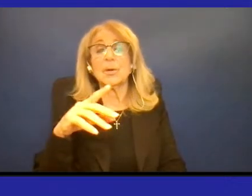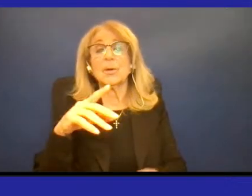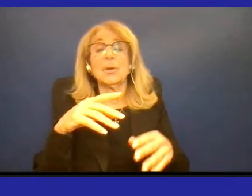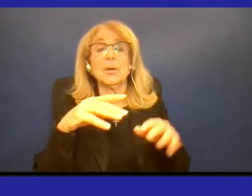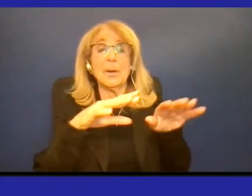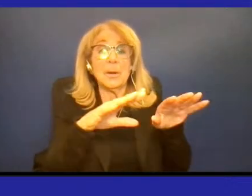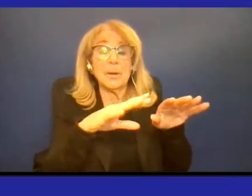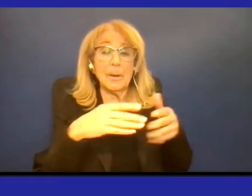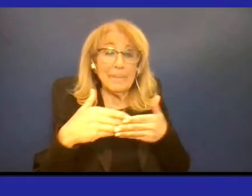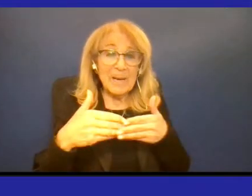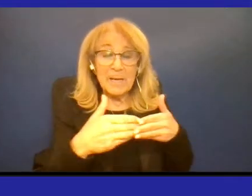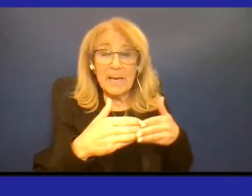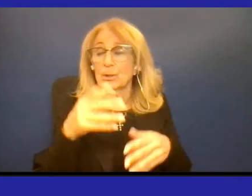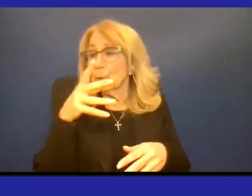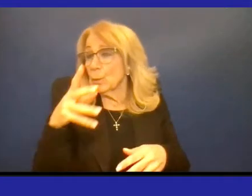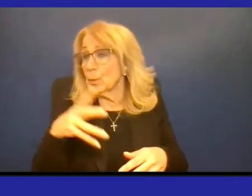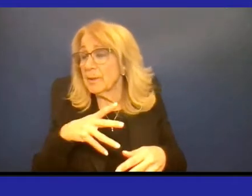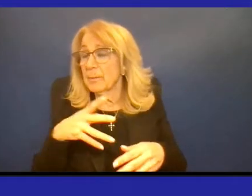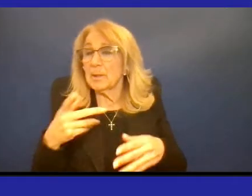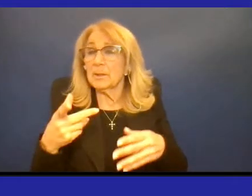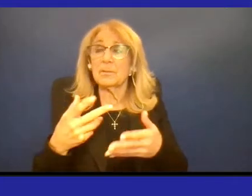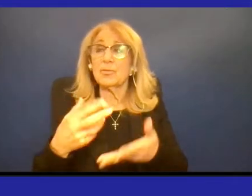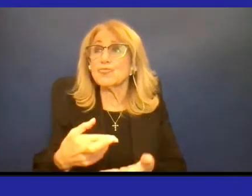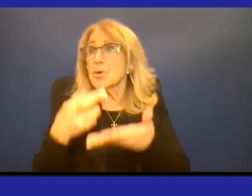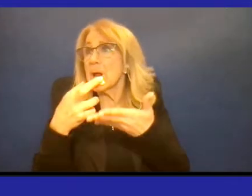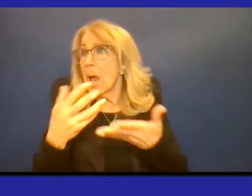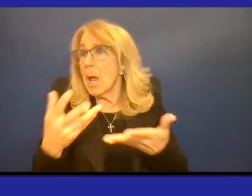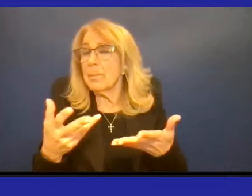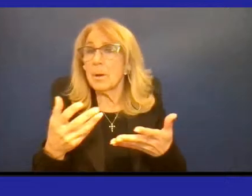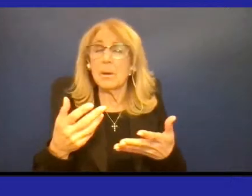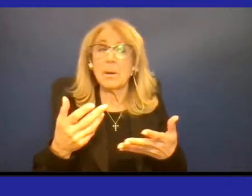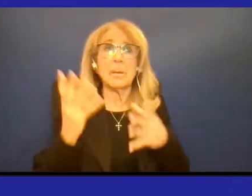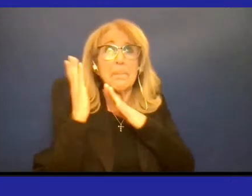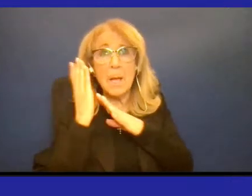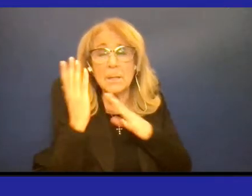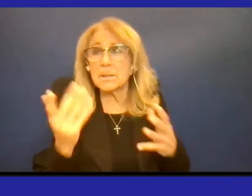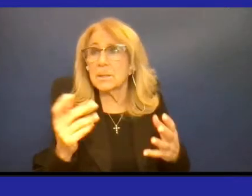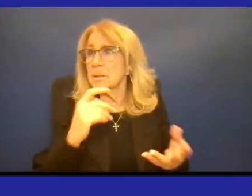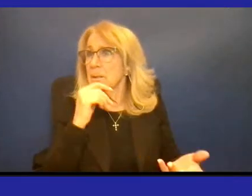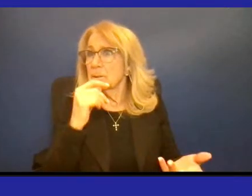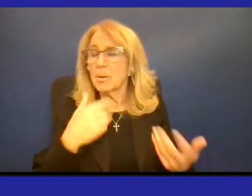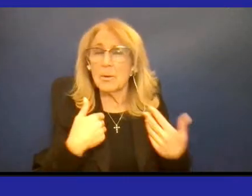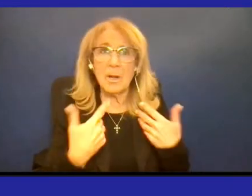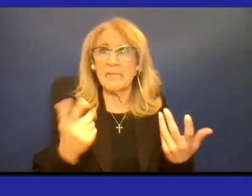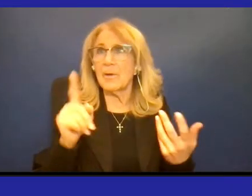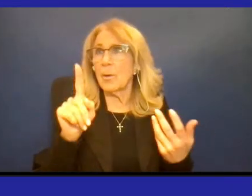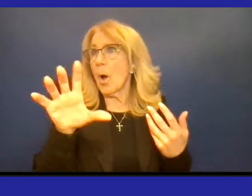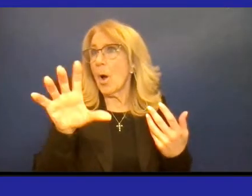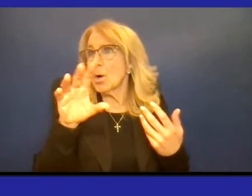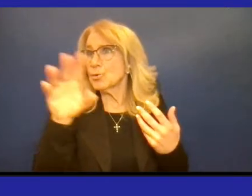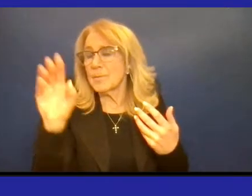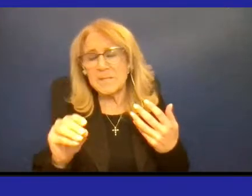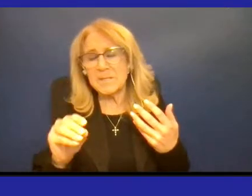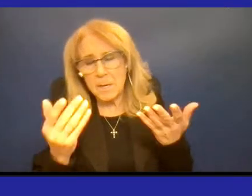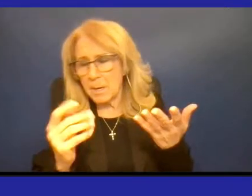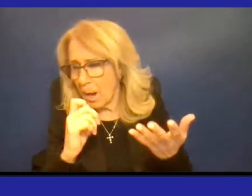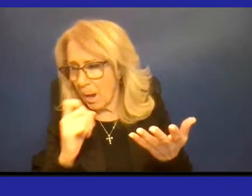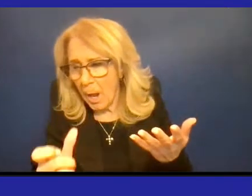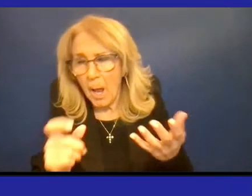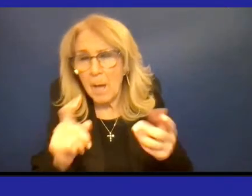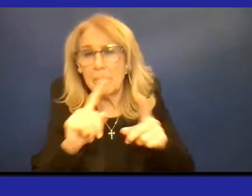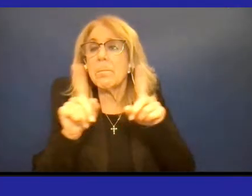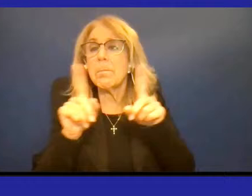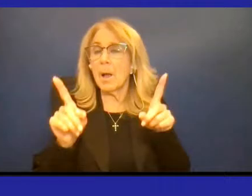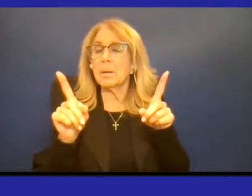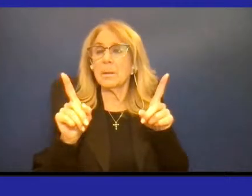There are beds, rehab beds, that aren't necessarily 100 or over 100%. But we do have,